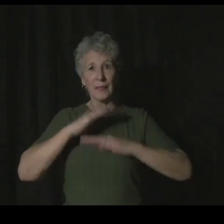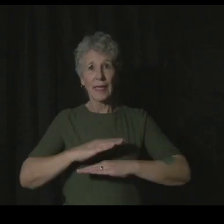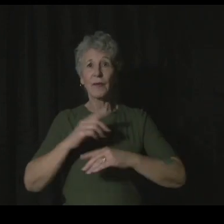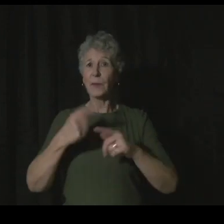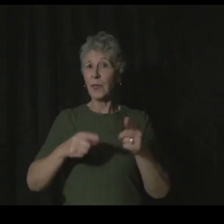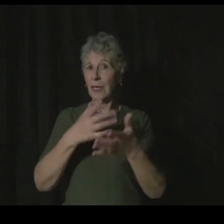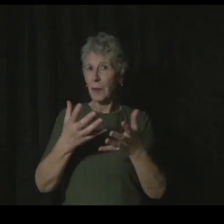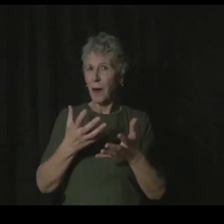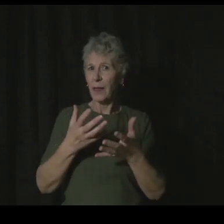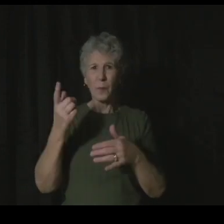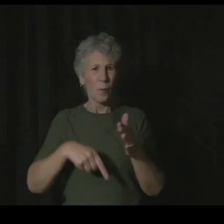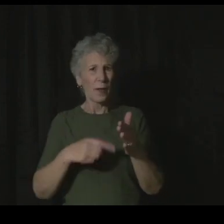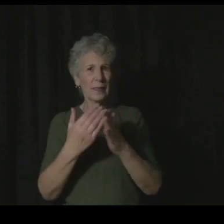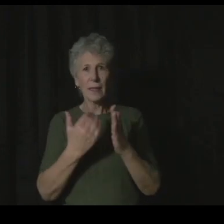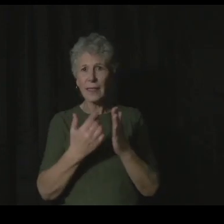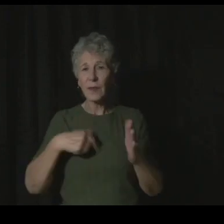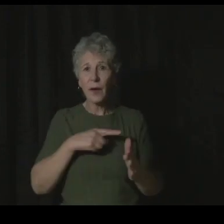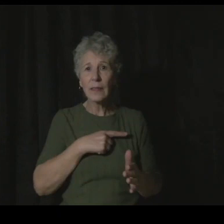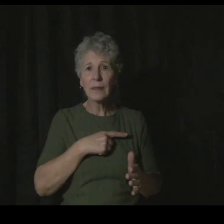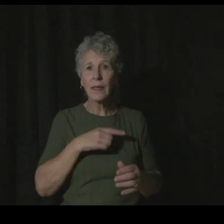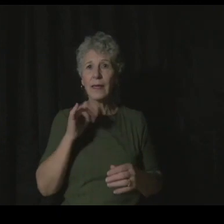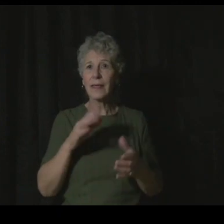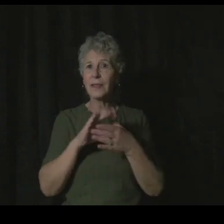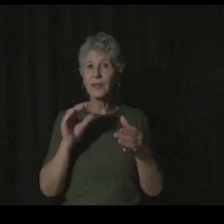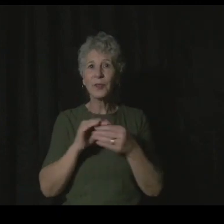What is the lesson for us? That's the story of